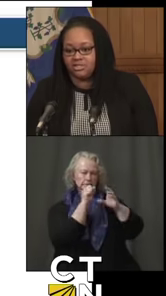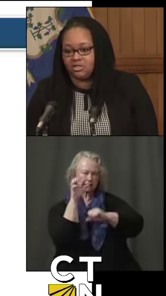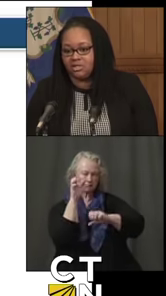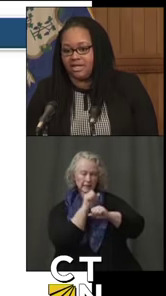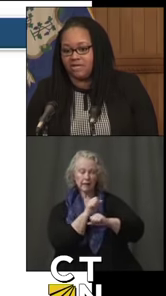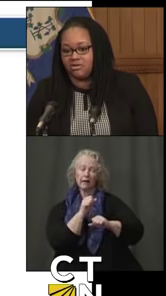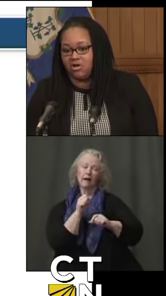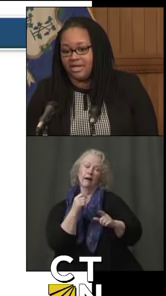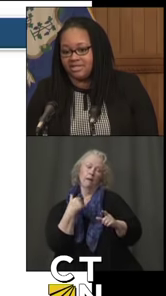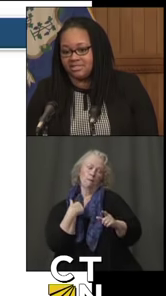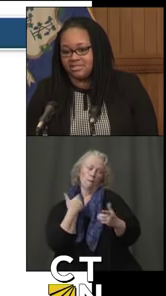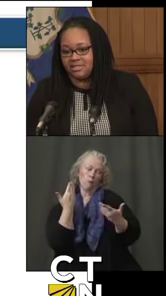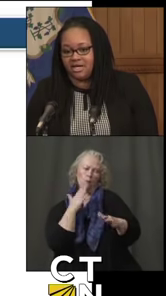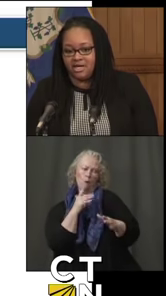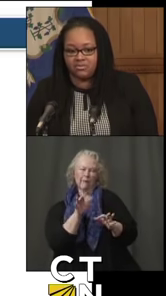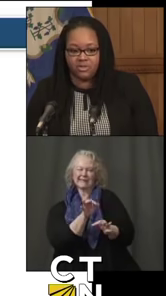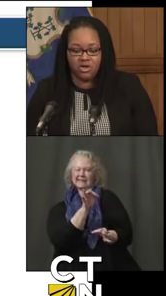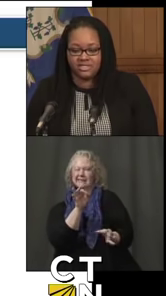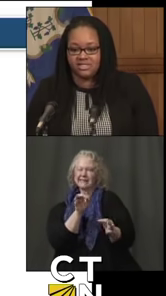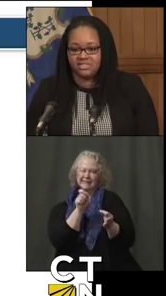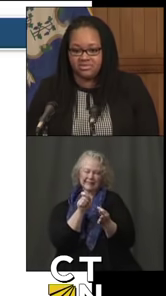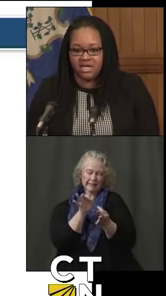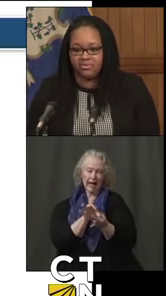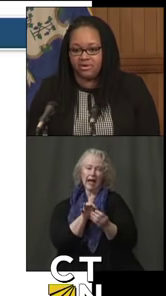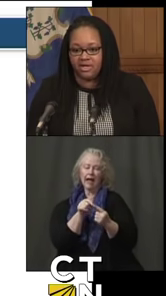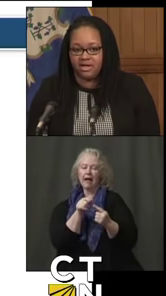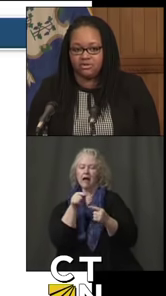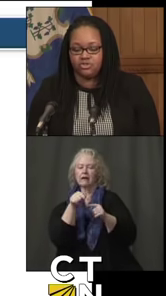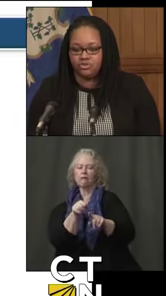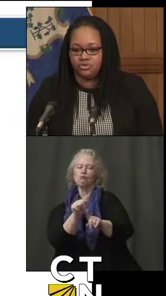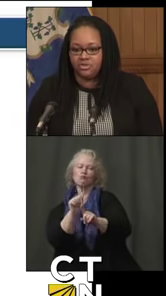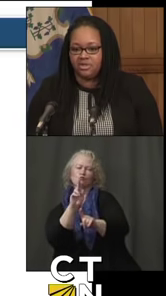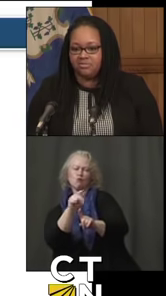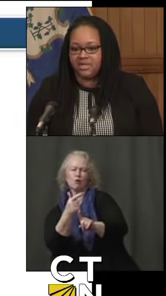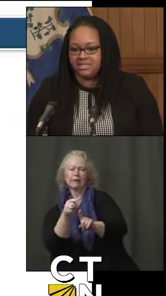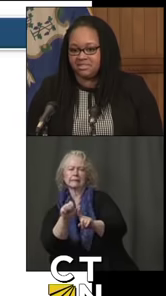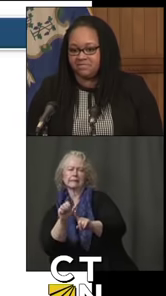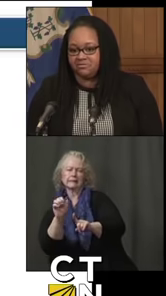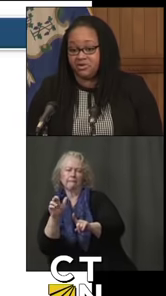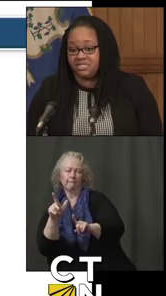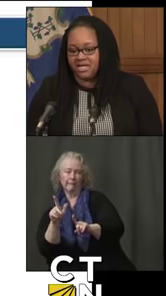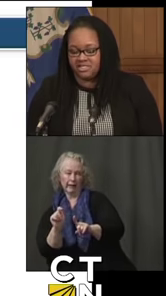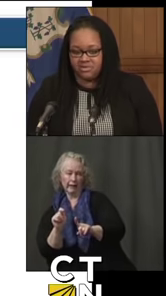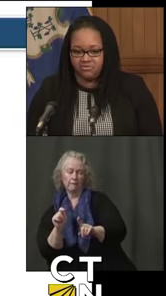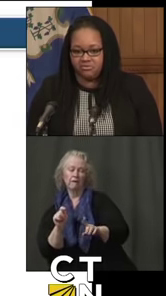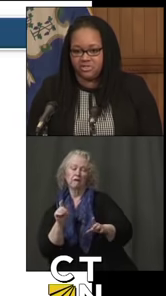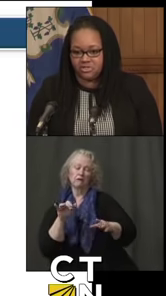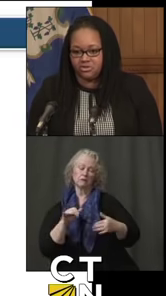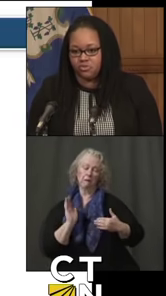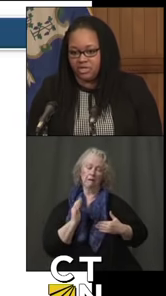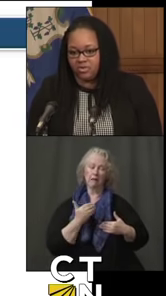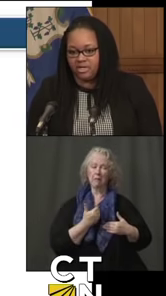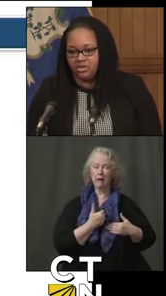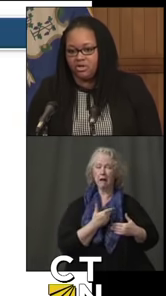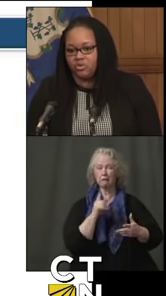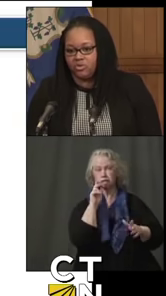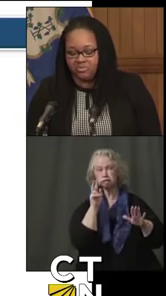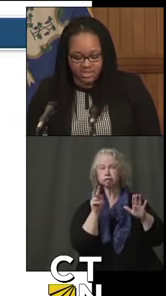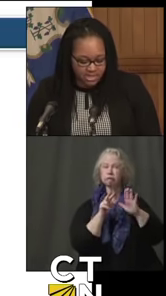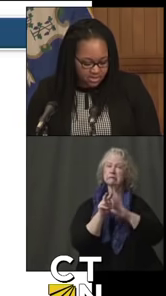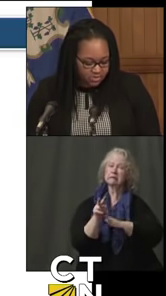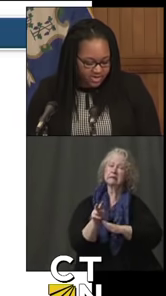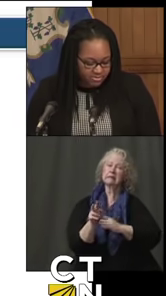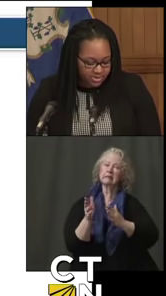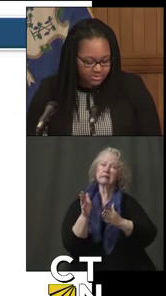budget until August and September, and our true best first estimate for fiscal year 21 will